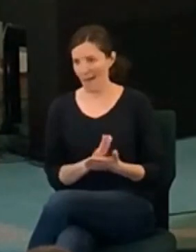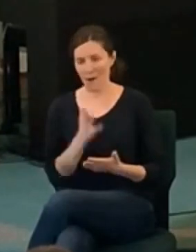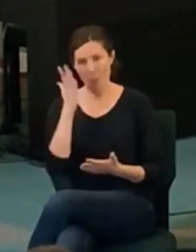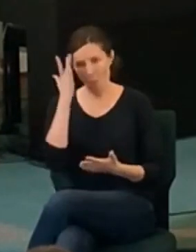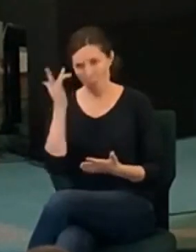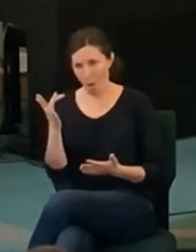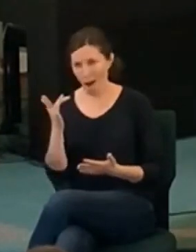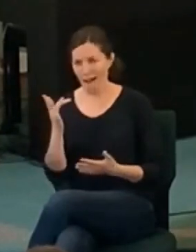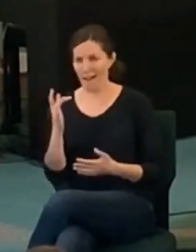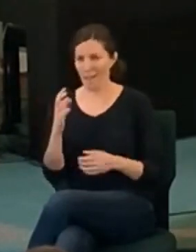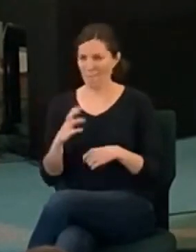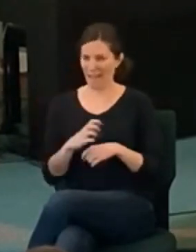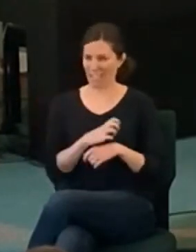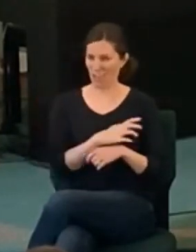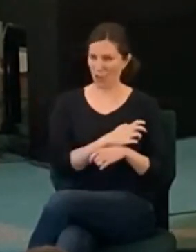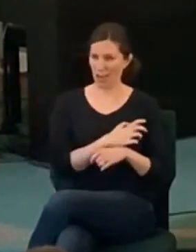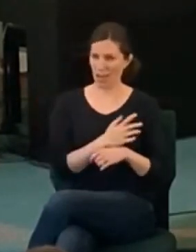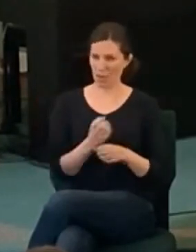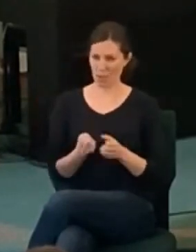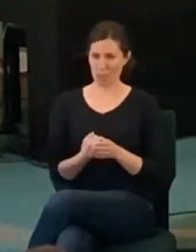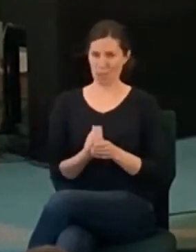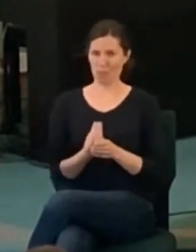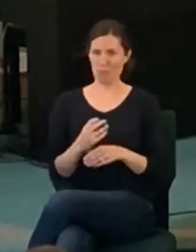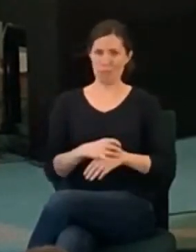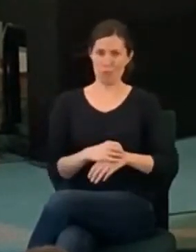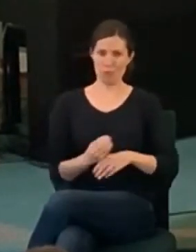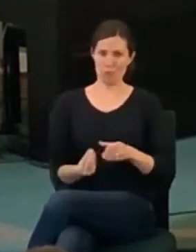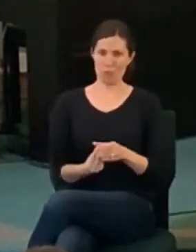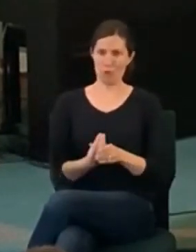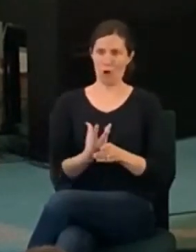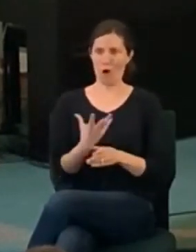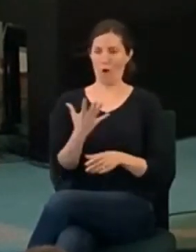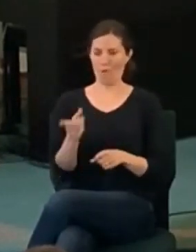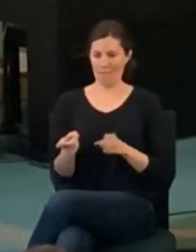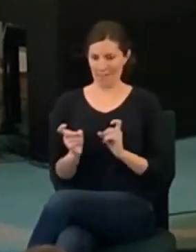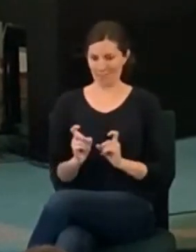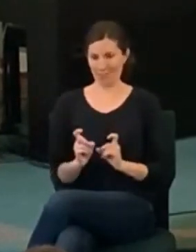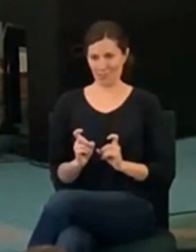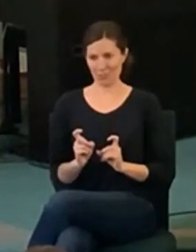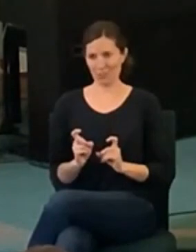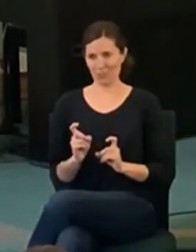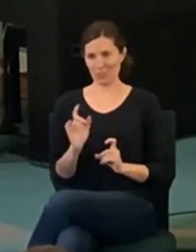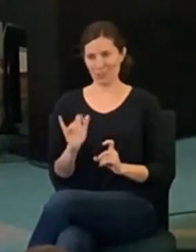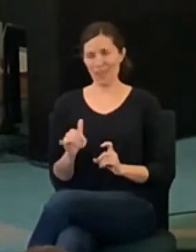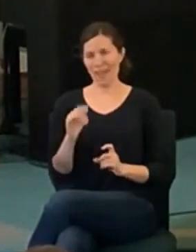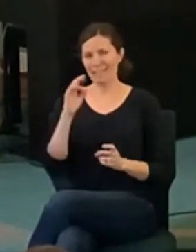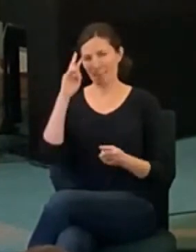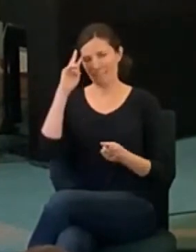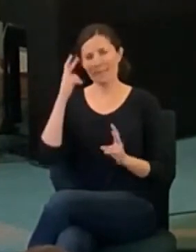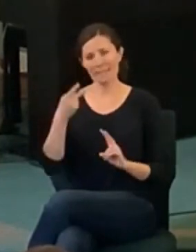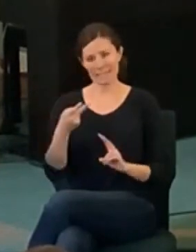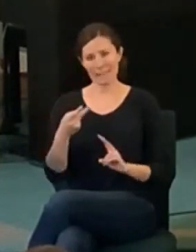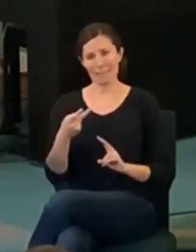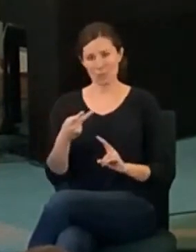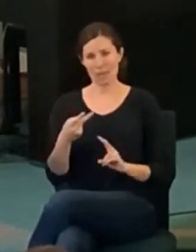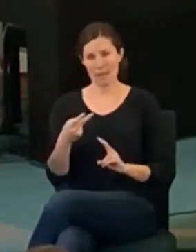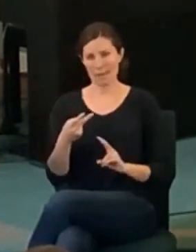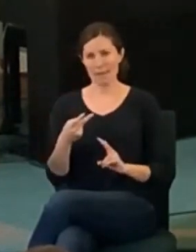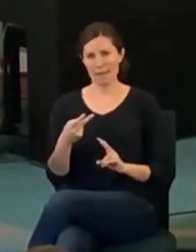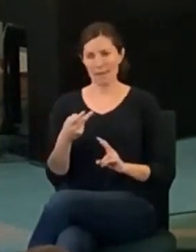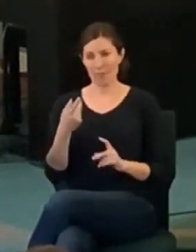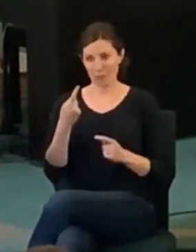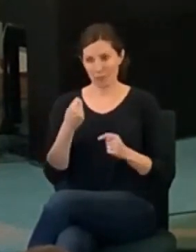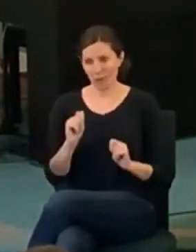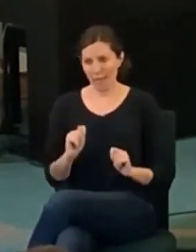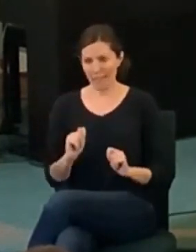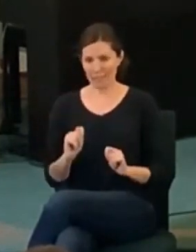occurred that if you put avocados in water and in the fridge, it's good for the avocados. But actually, according to the FDA,